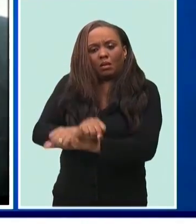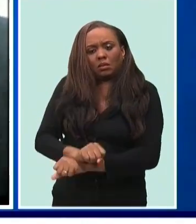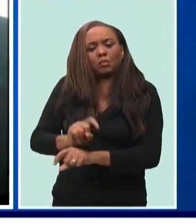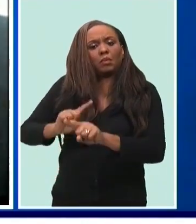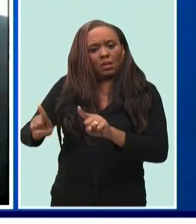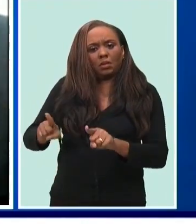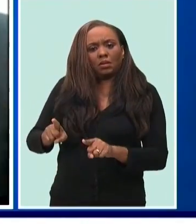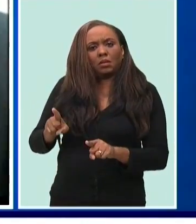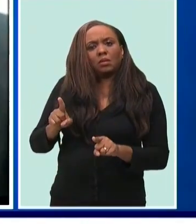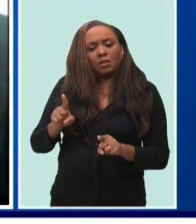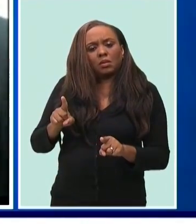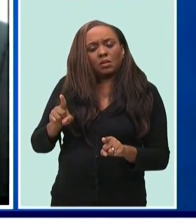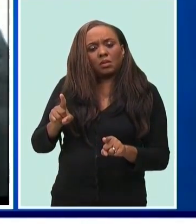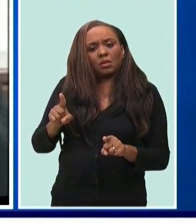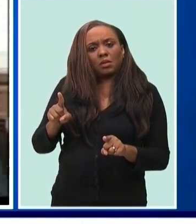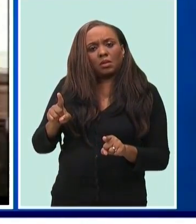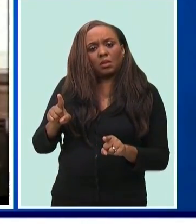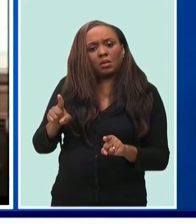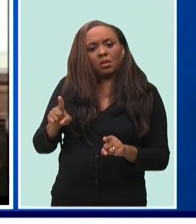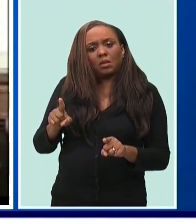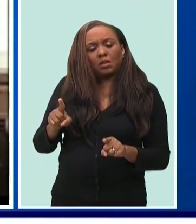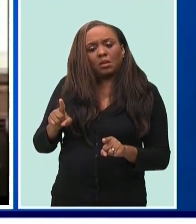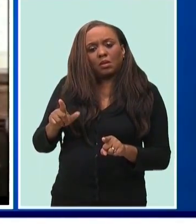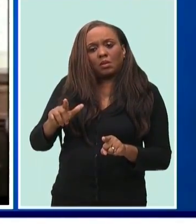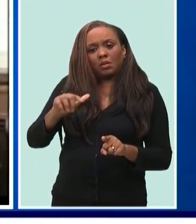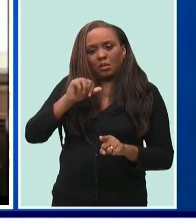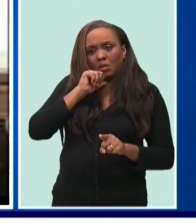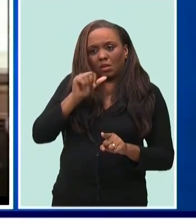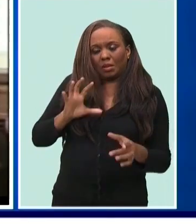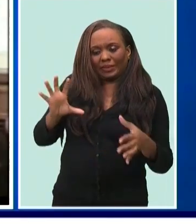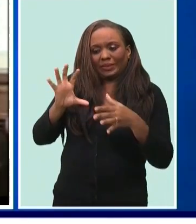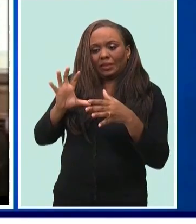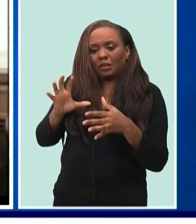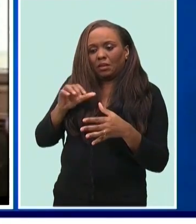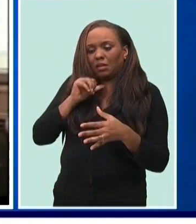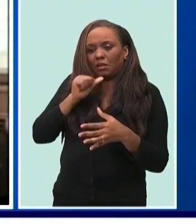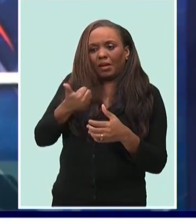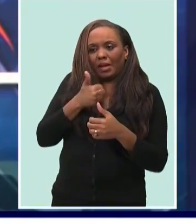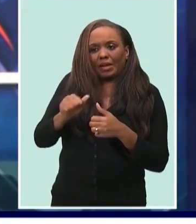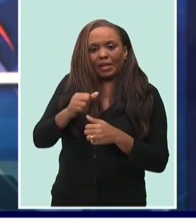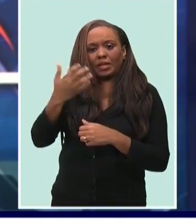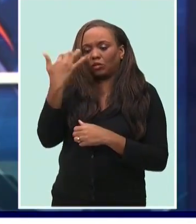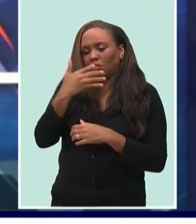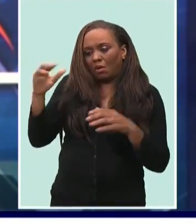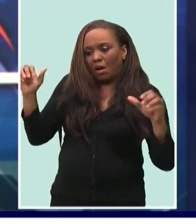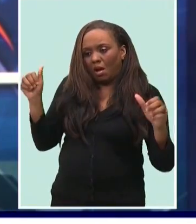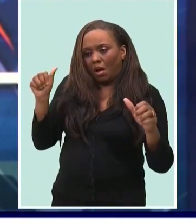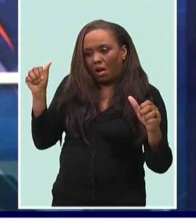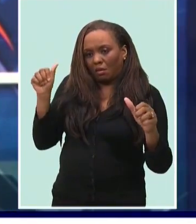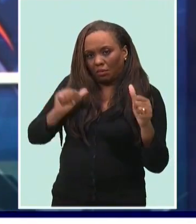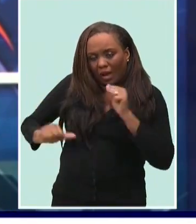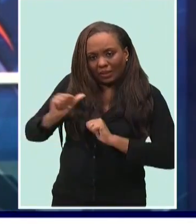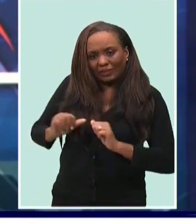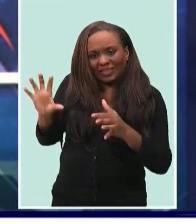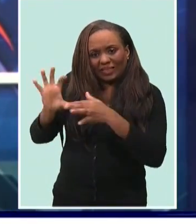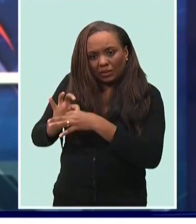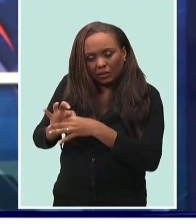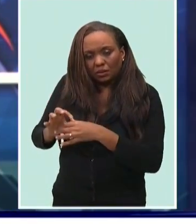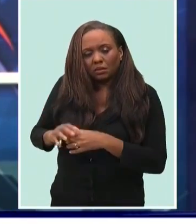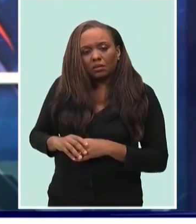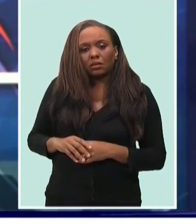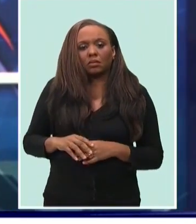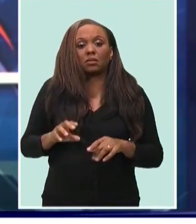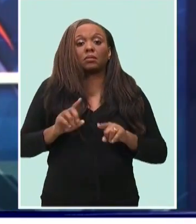where it might not be an appendage to any kind of drug activity at all. Opposition leader Bishop Joseph